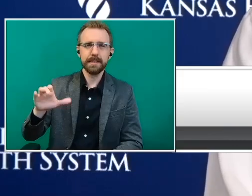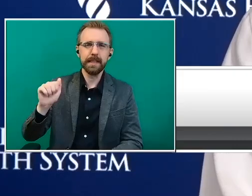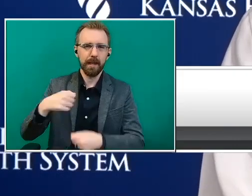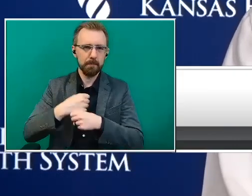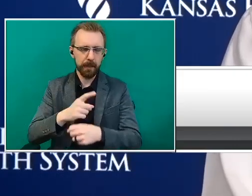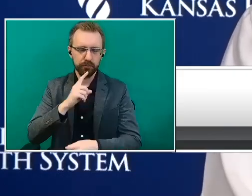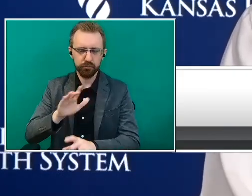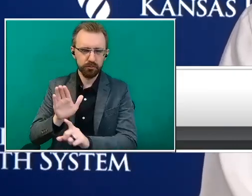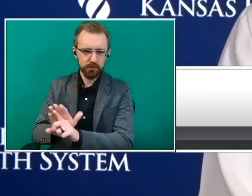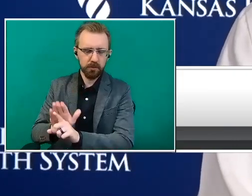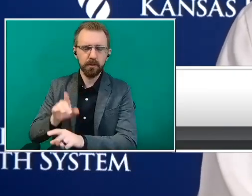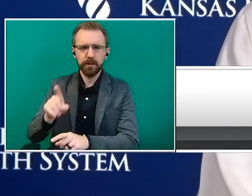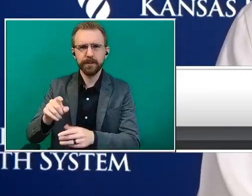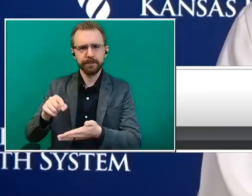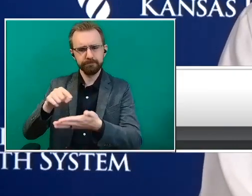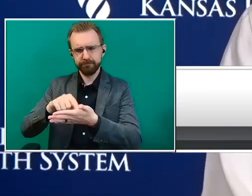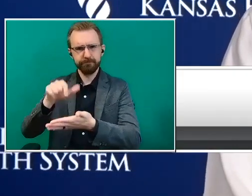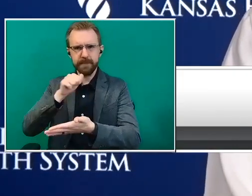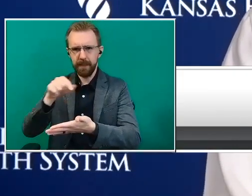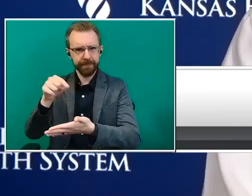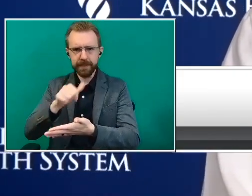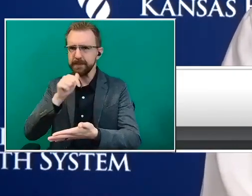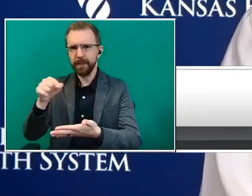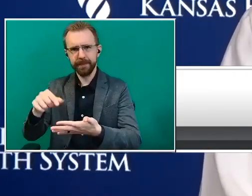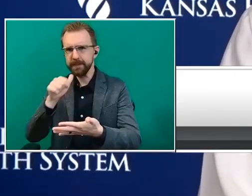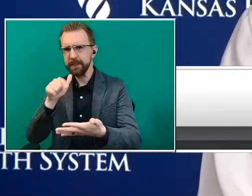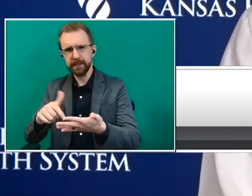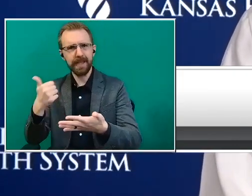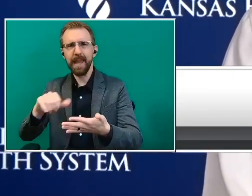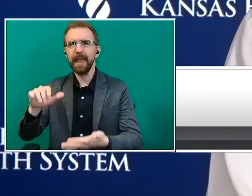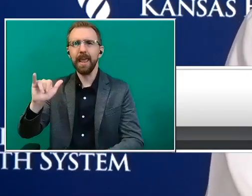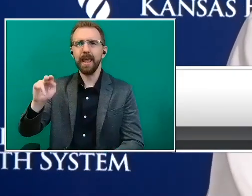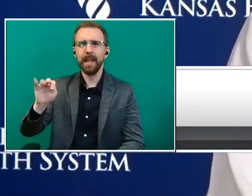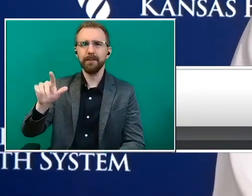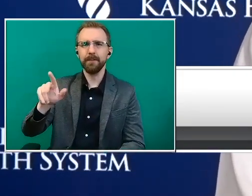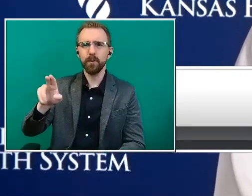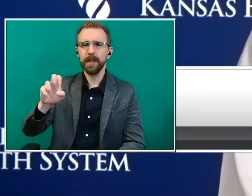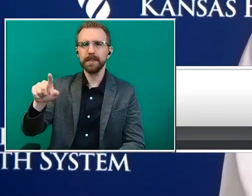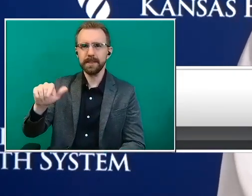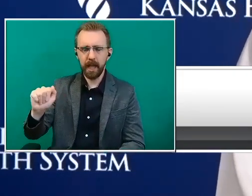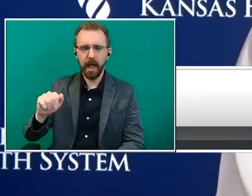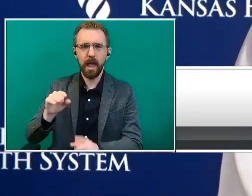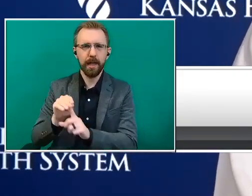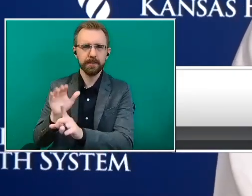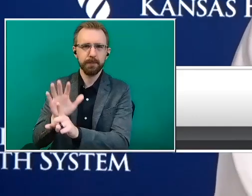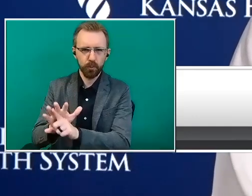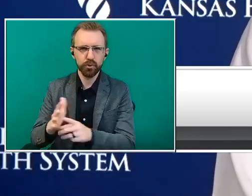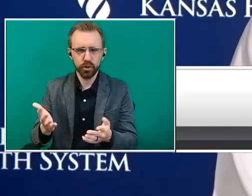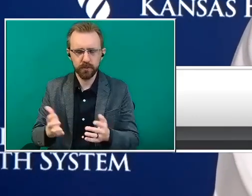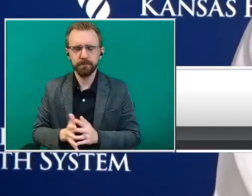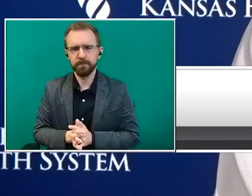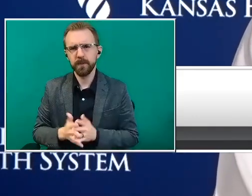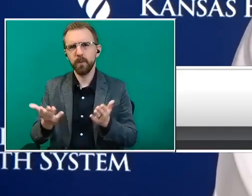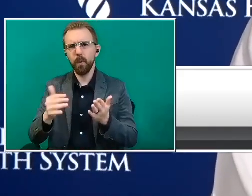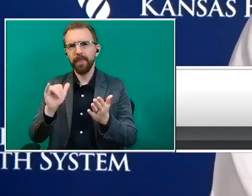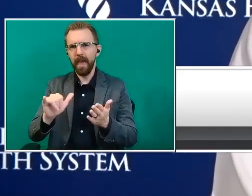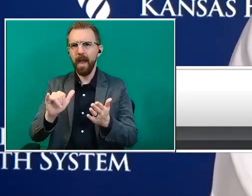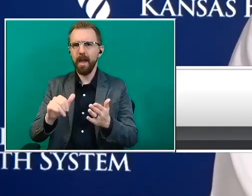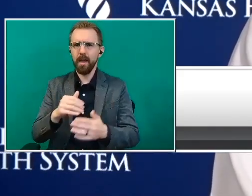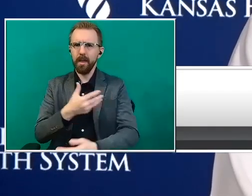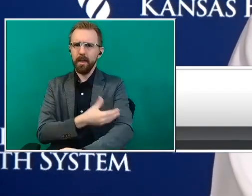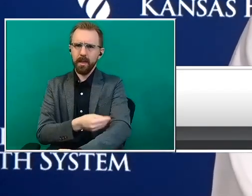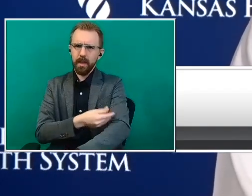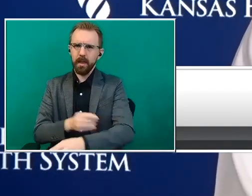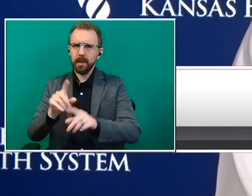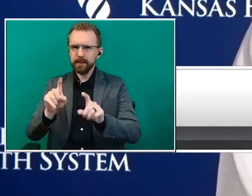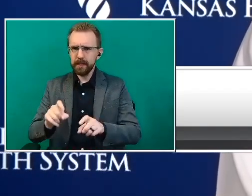out any other influenza exposure. And what that serology, what those antibodies came back